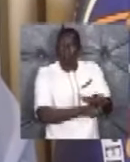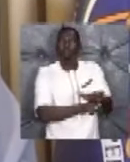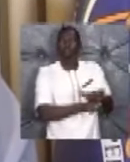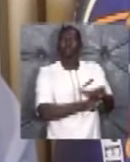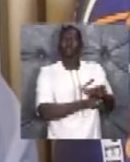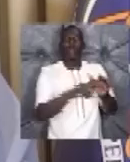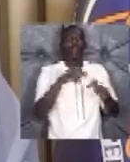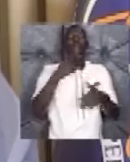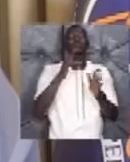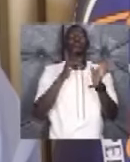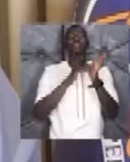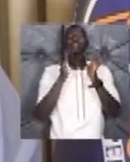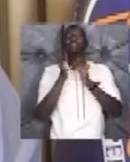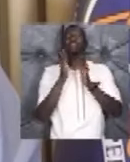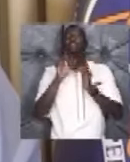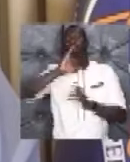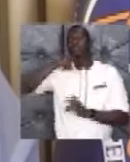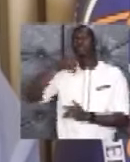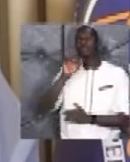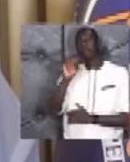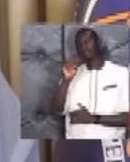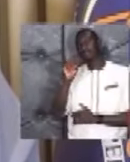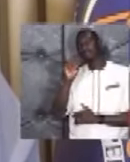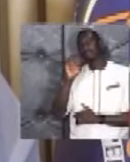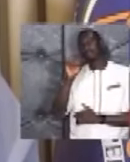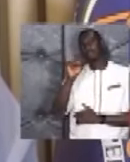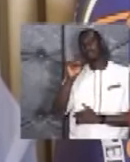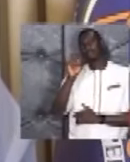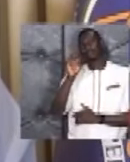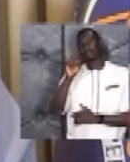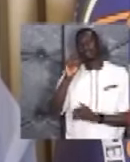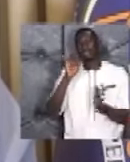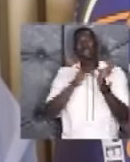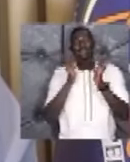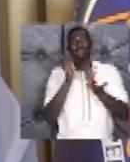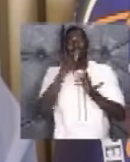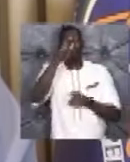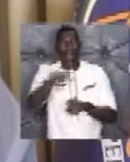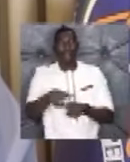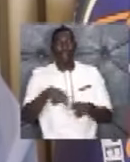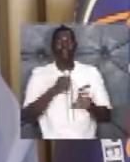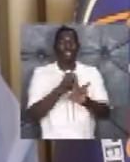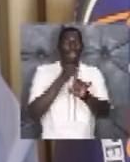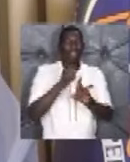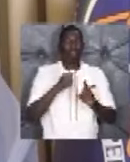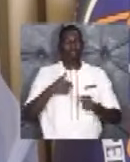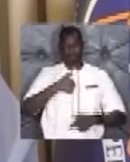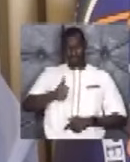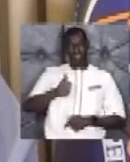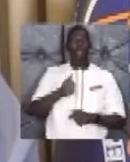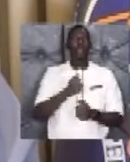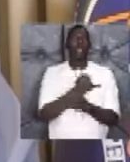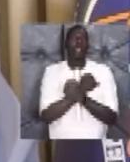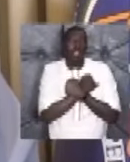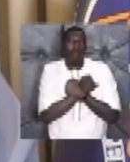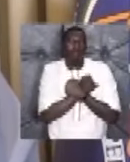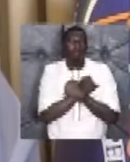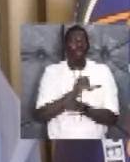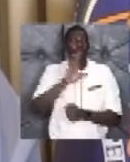deeds of Jesus Christ for the guidance of humanity, to love, do